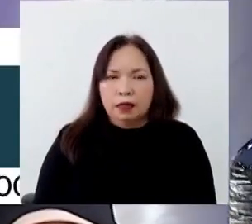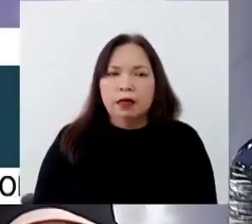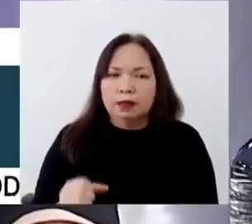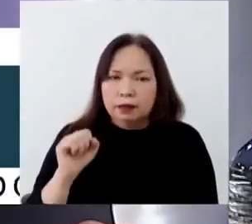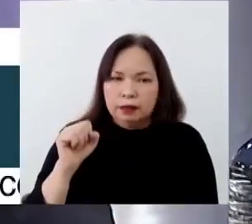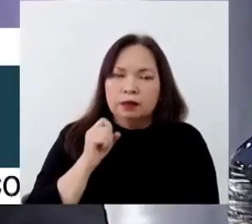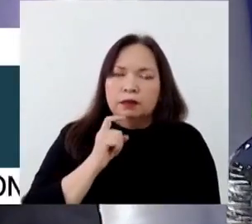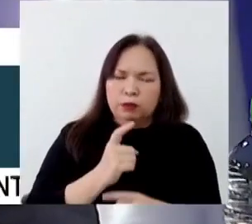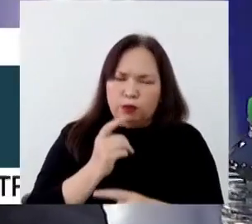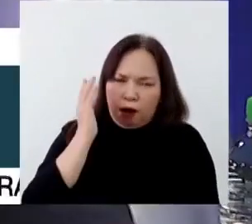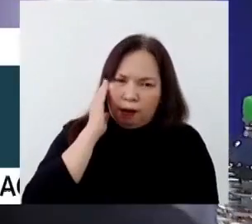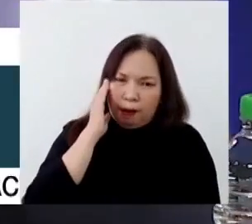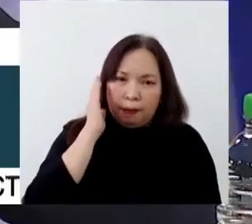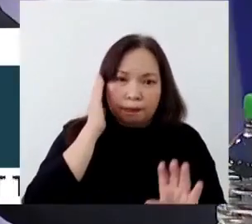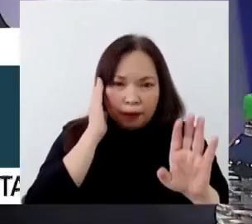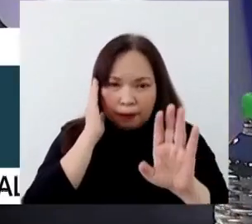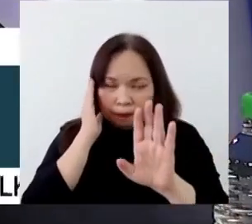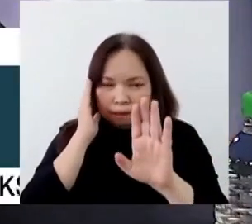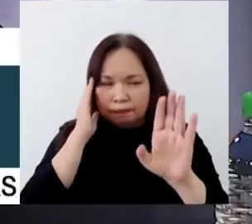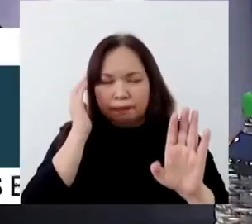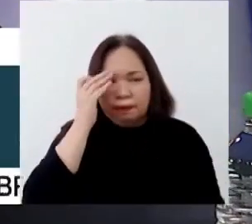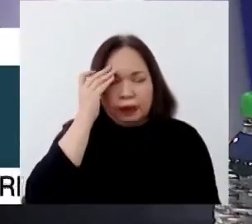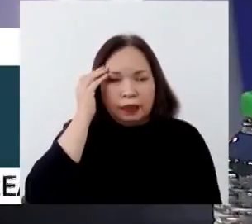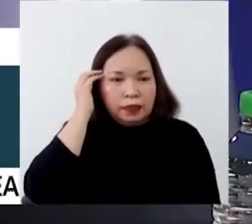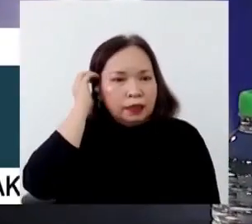aware that